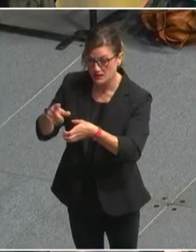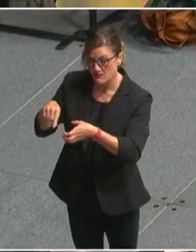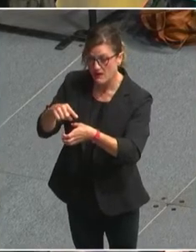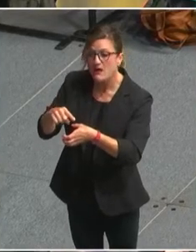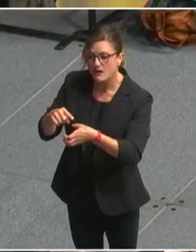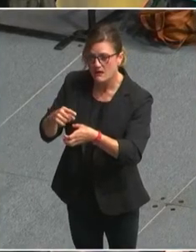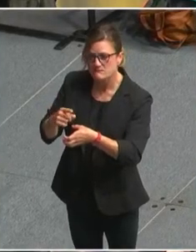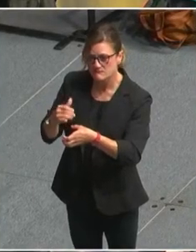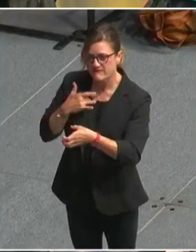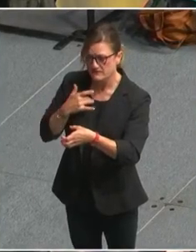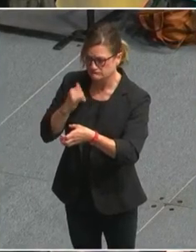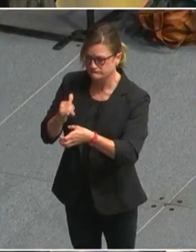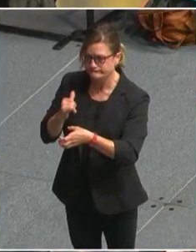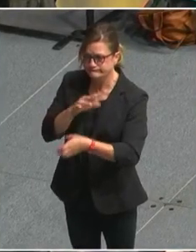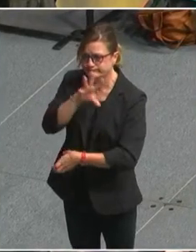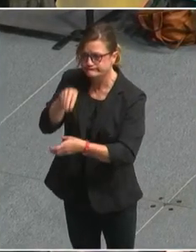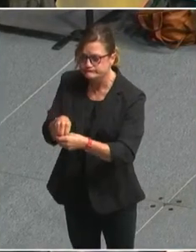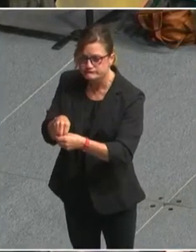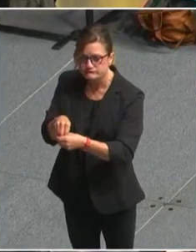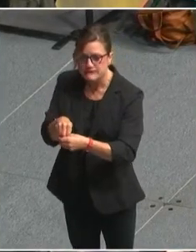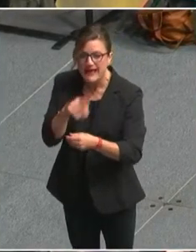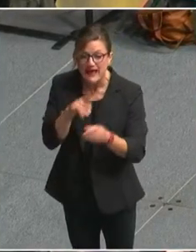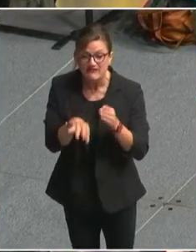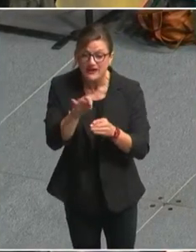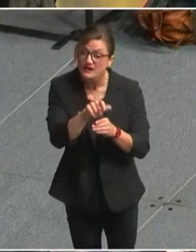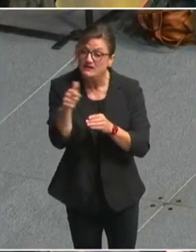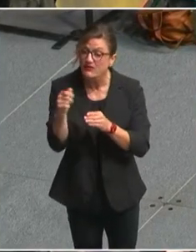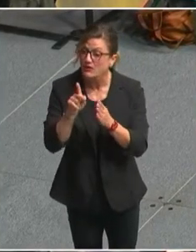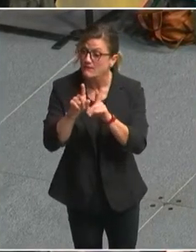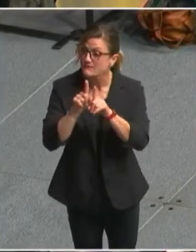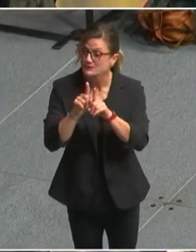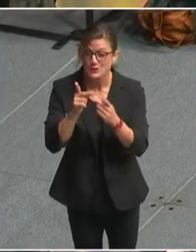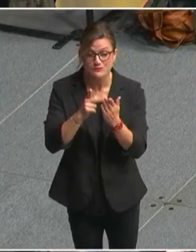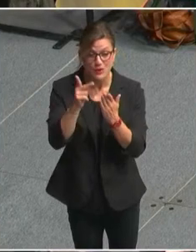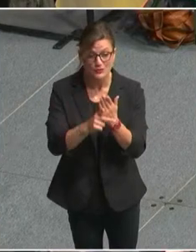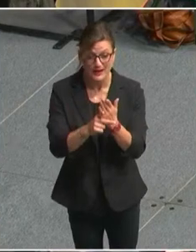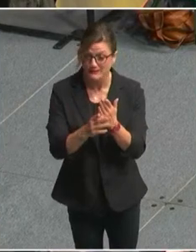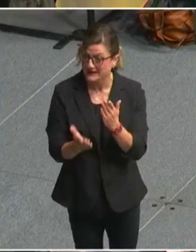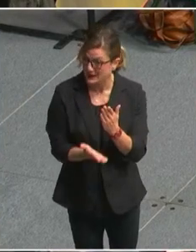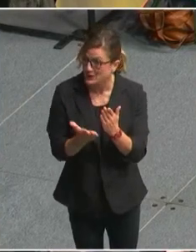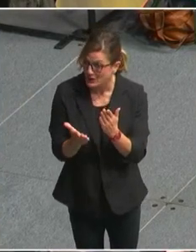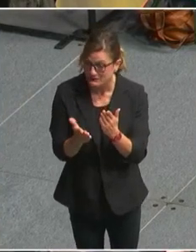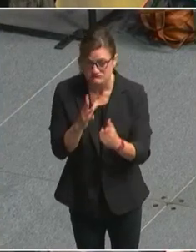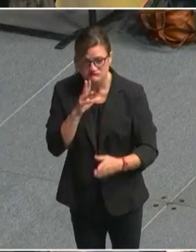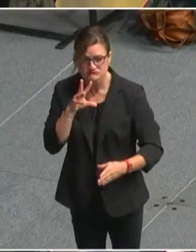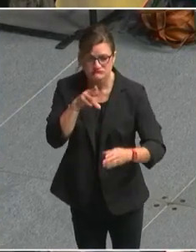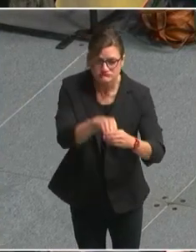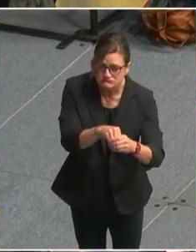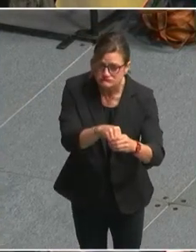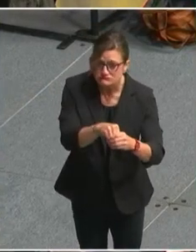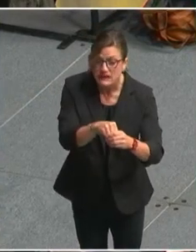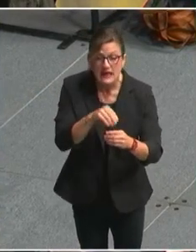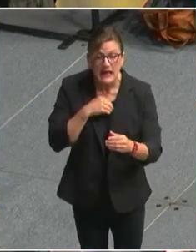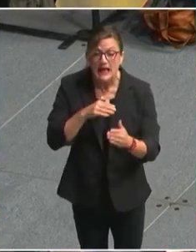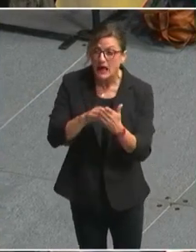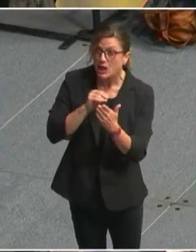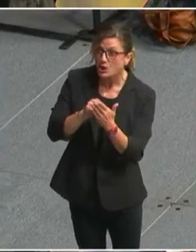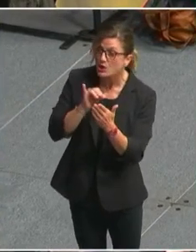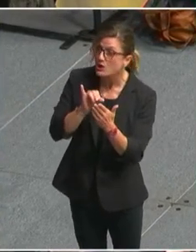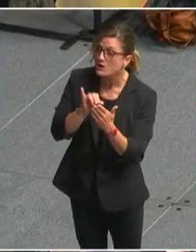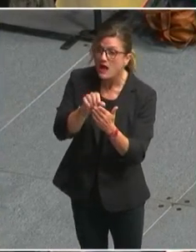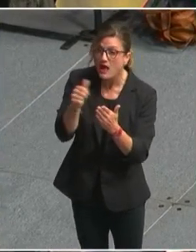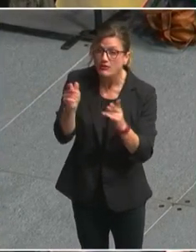the Ruth G. Shaw Mentors Program, where along with my peers, I learned how to be a better leader from